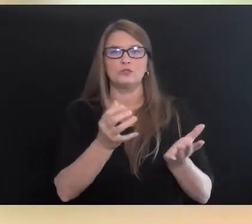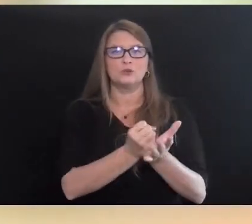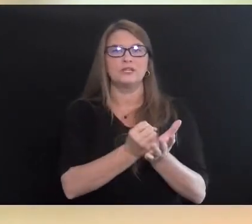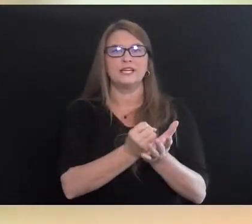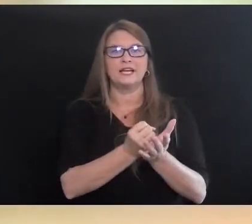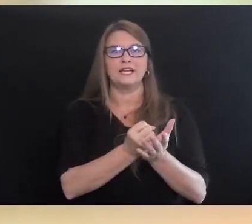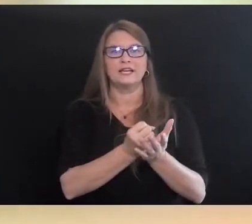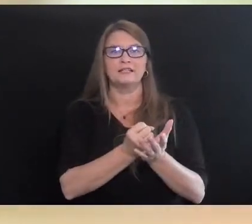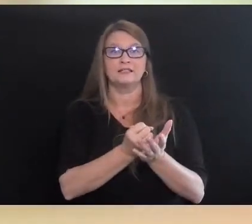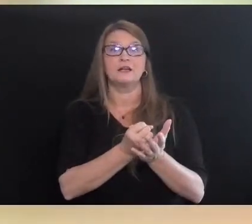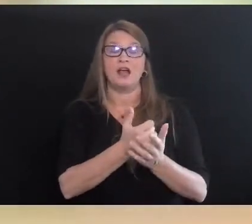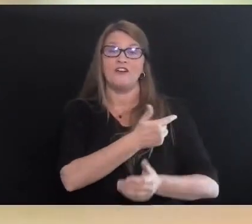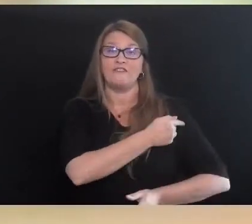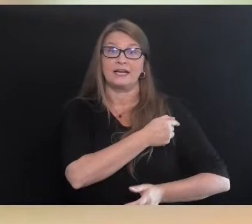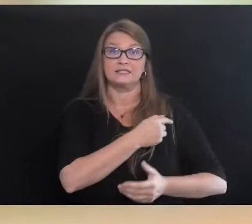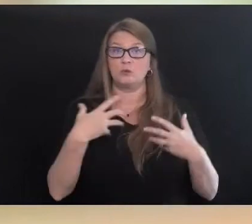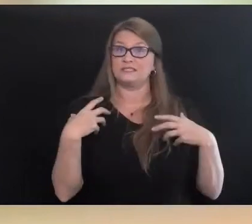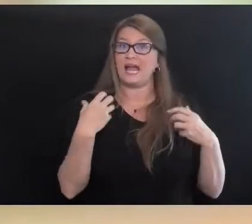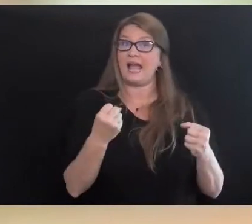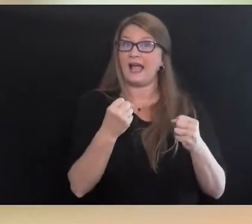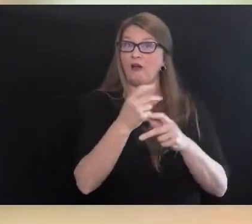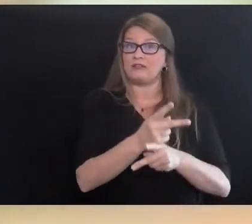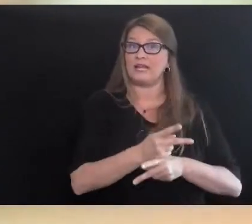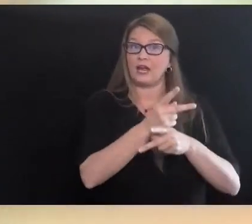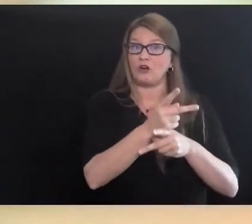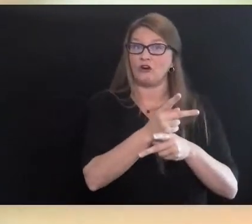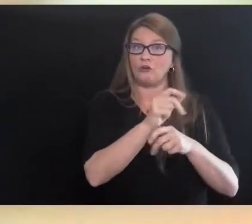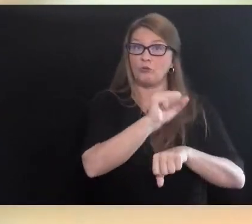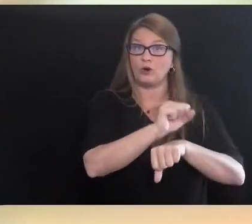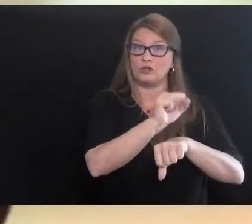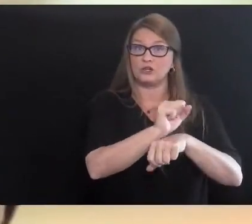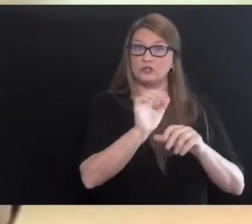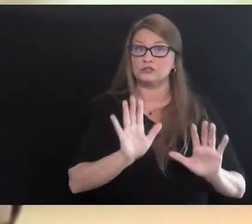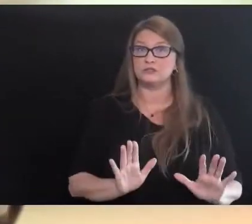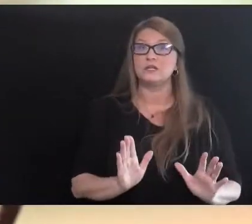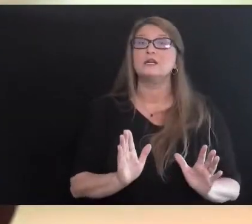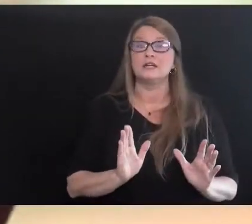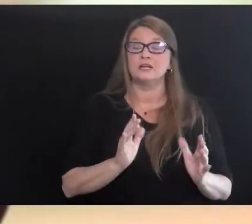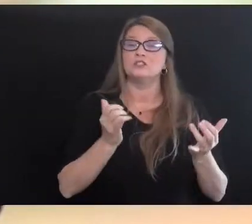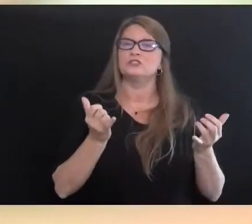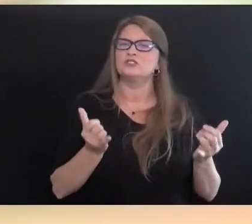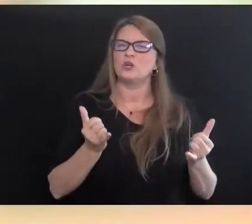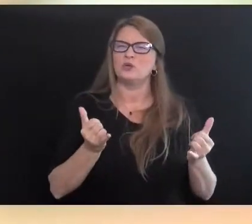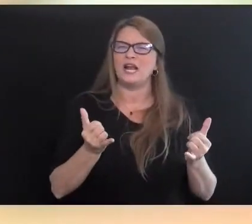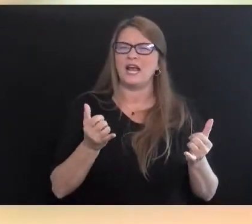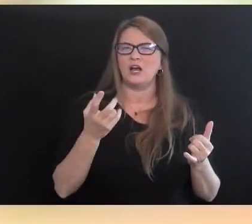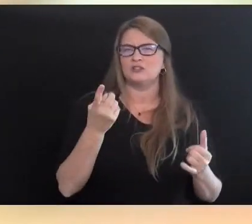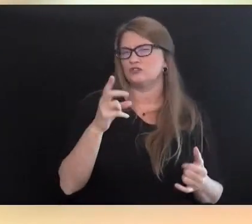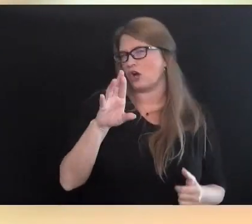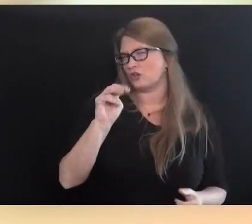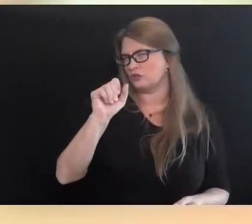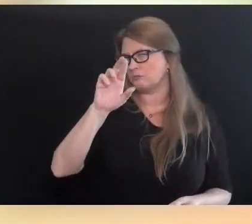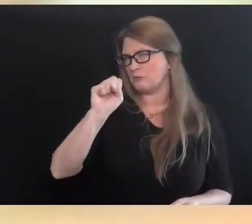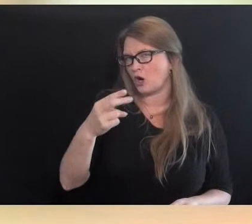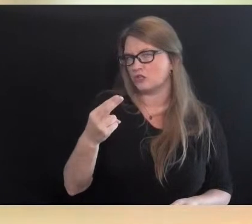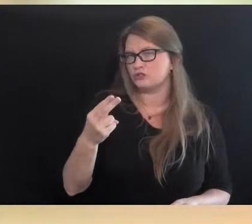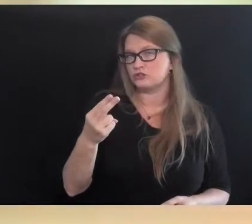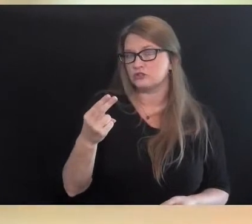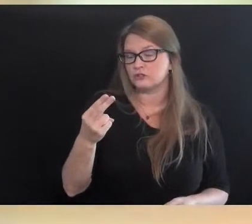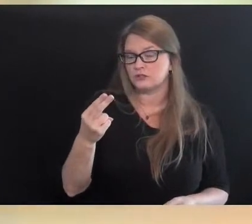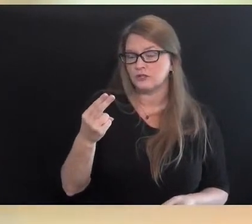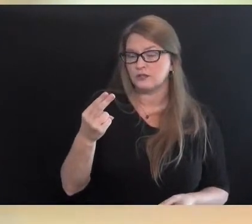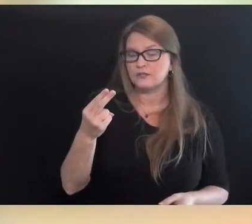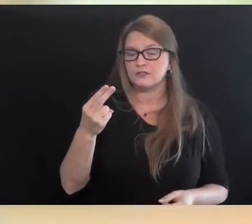vaccines were healthcare workers. So I guess for Dr. Clay Marsh there,